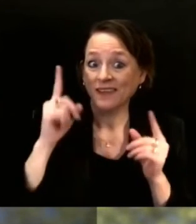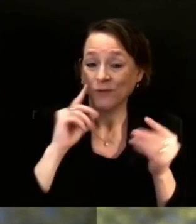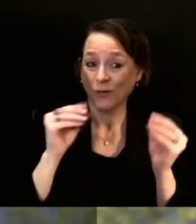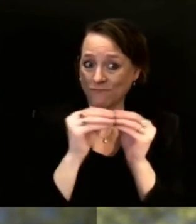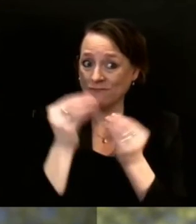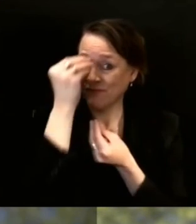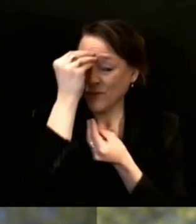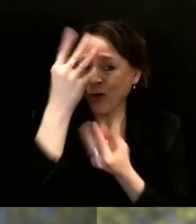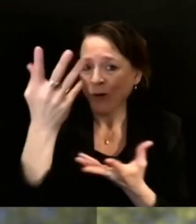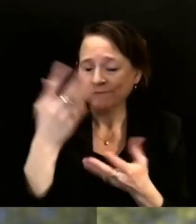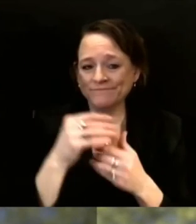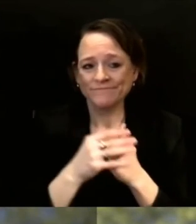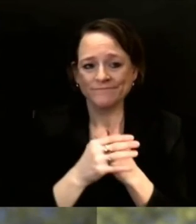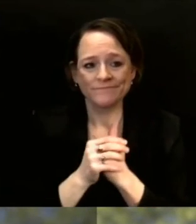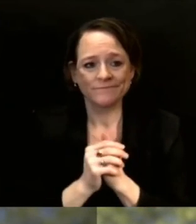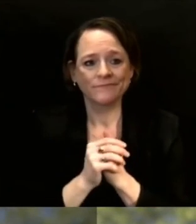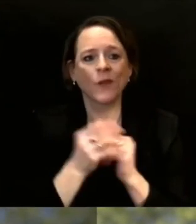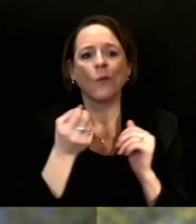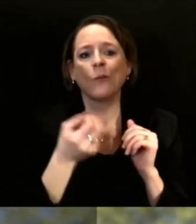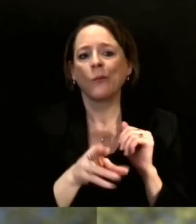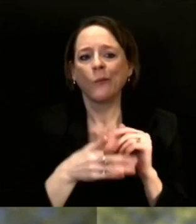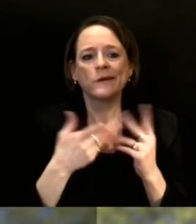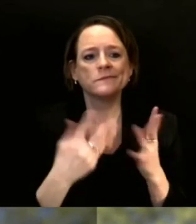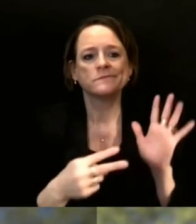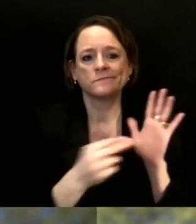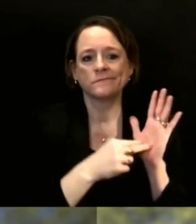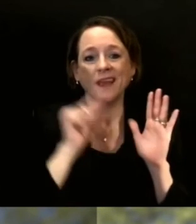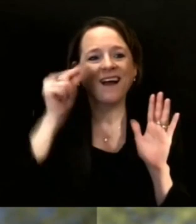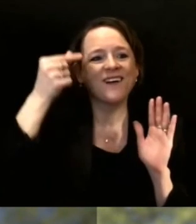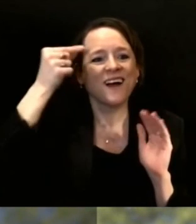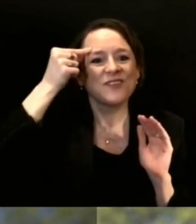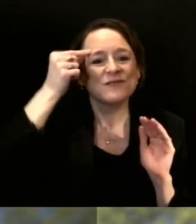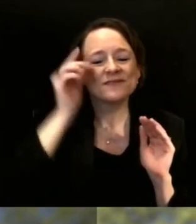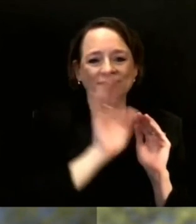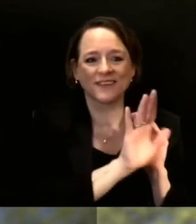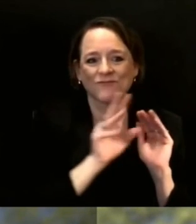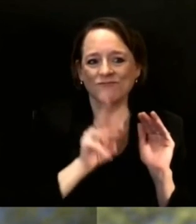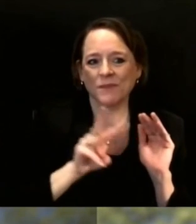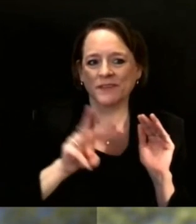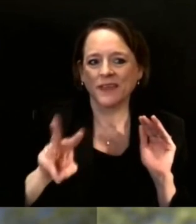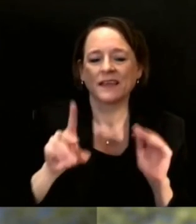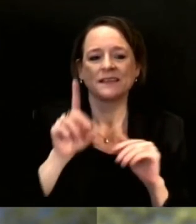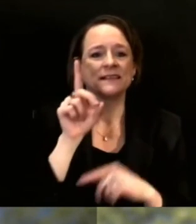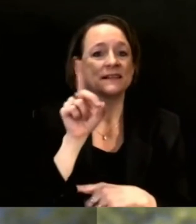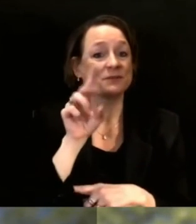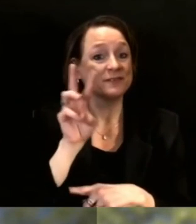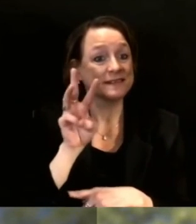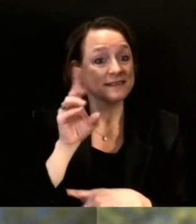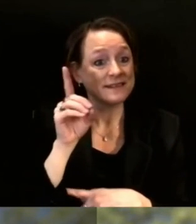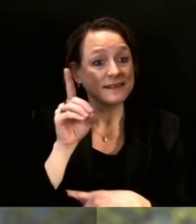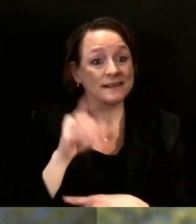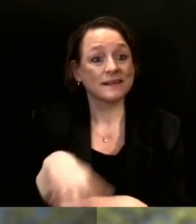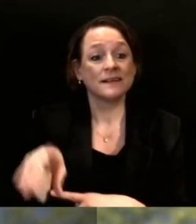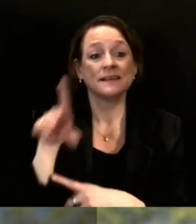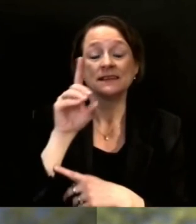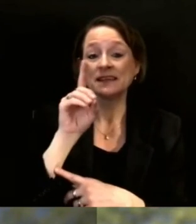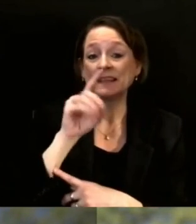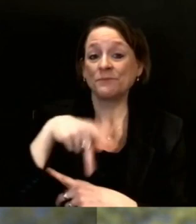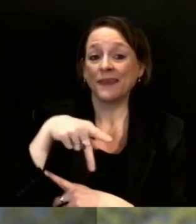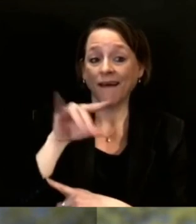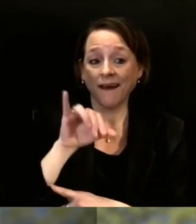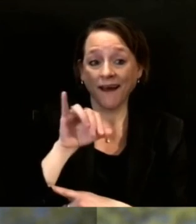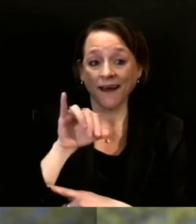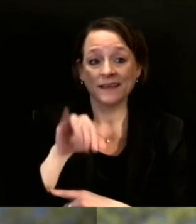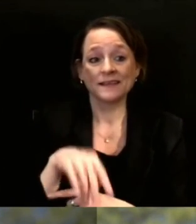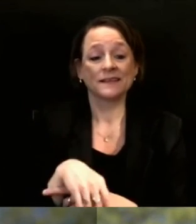information can be found on the websites of the Governor, the Department of Workforce Development, the Department of Public Instruction, the Department of Children